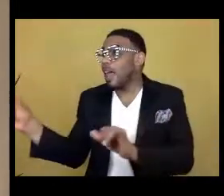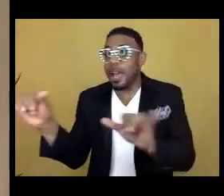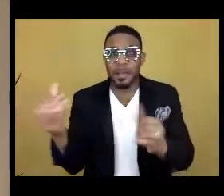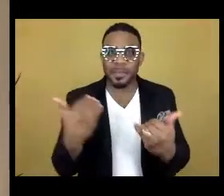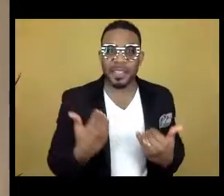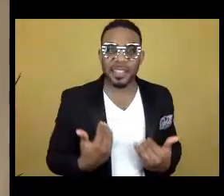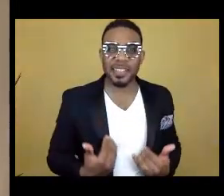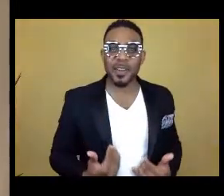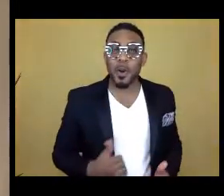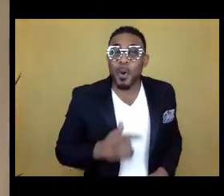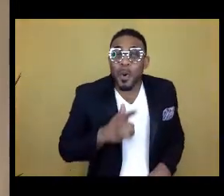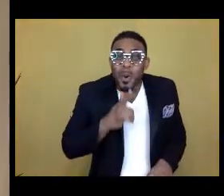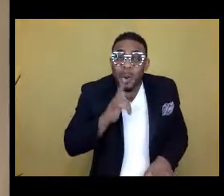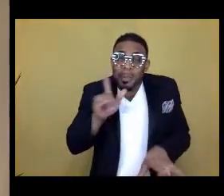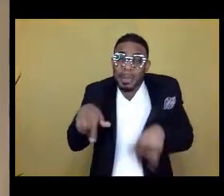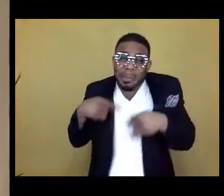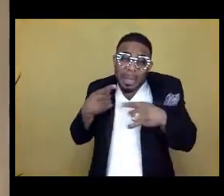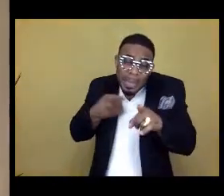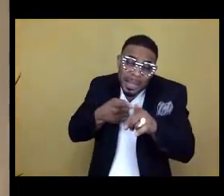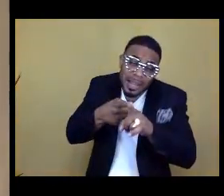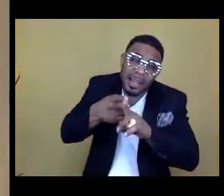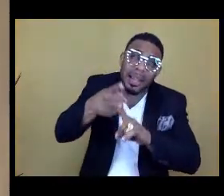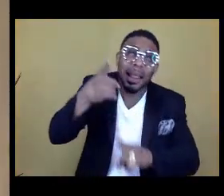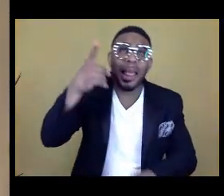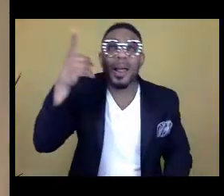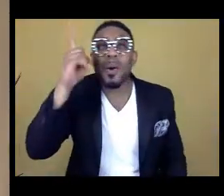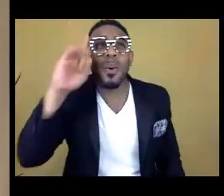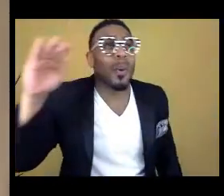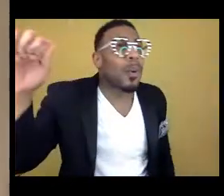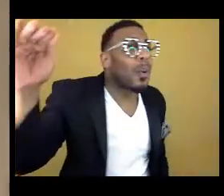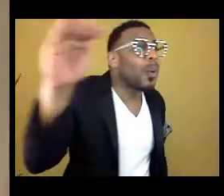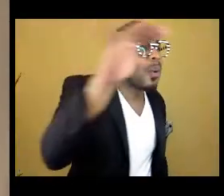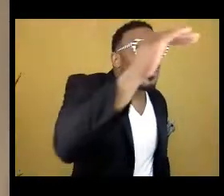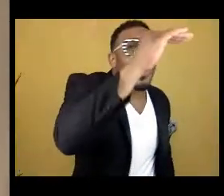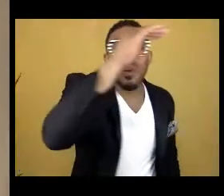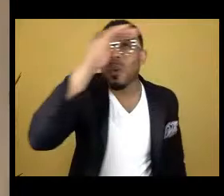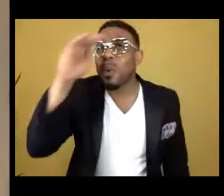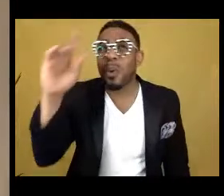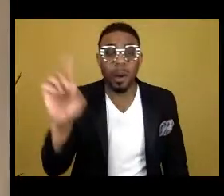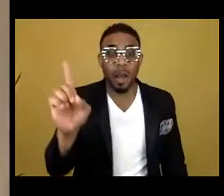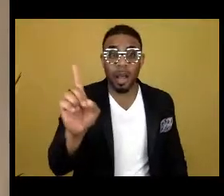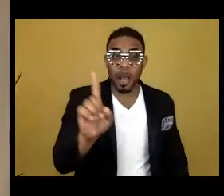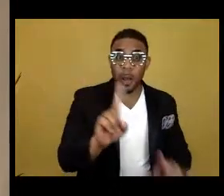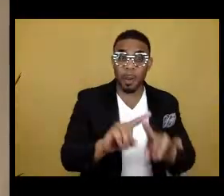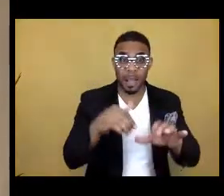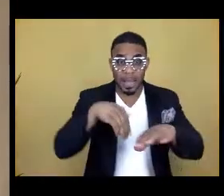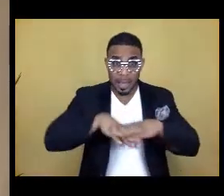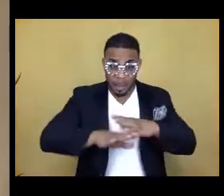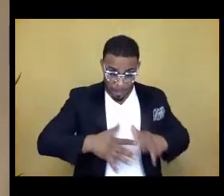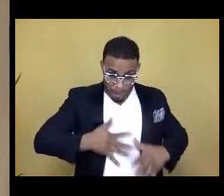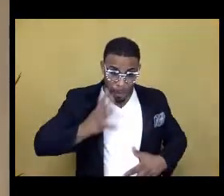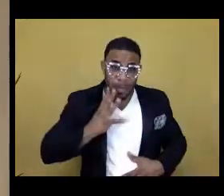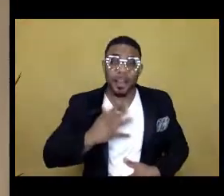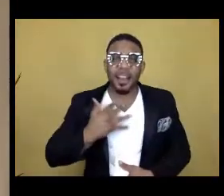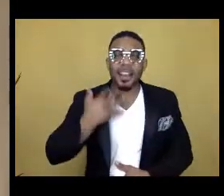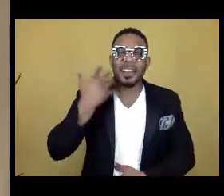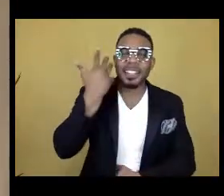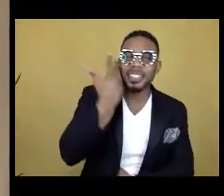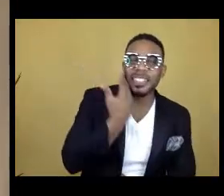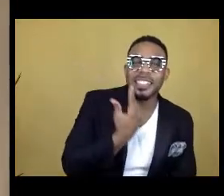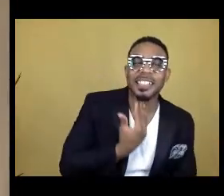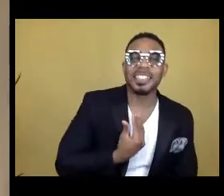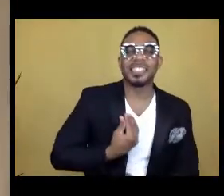like me who's been mainly nowhere, but in my